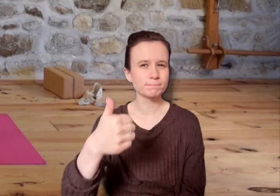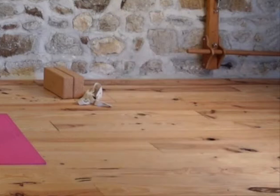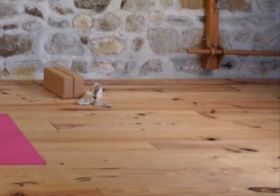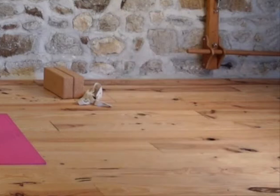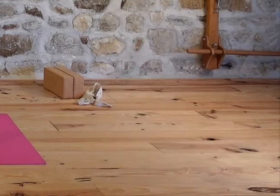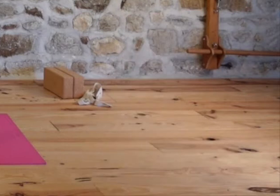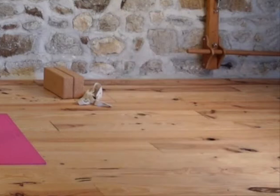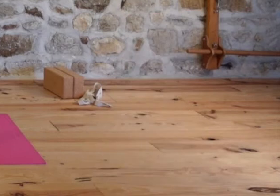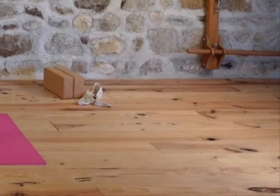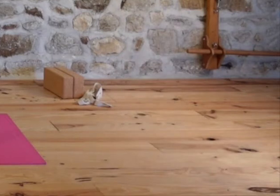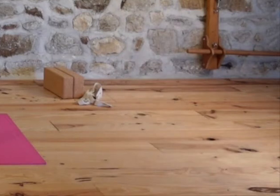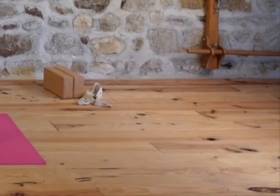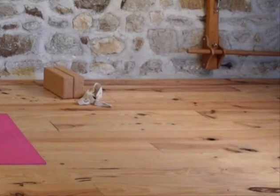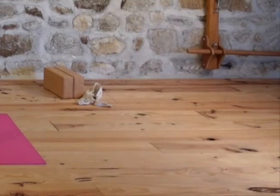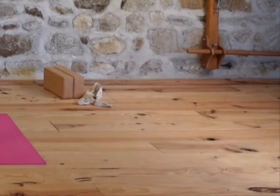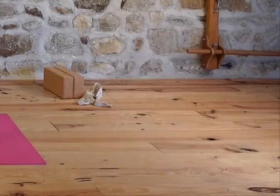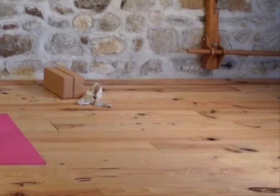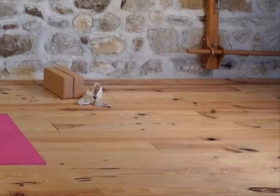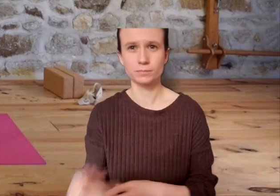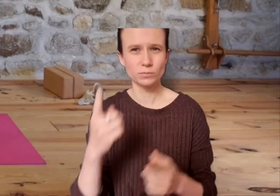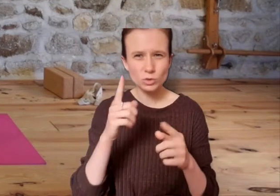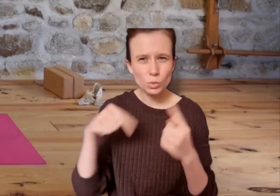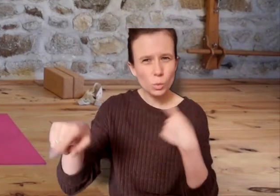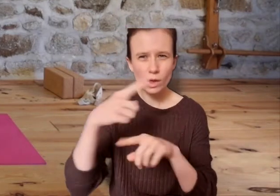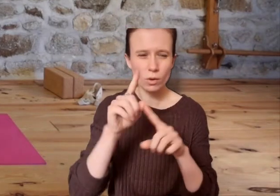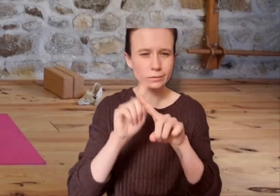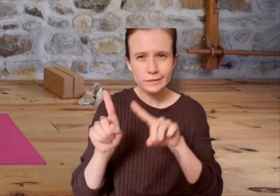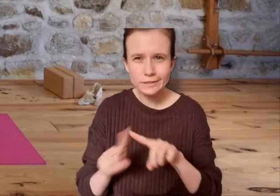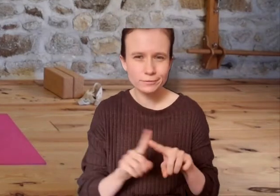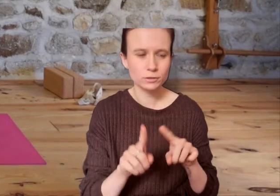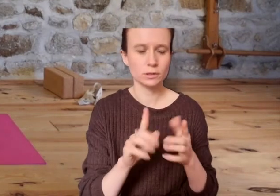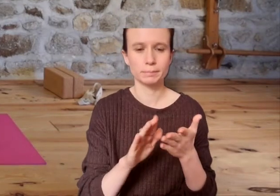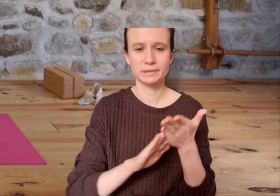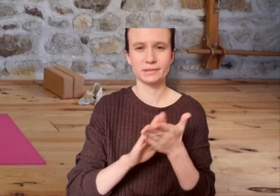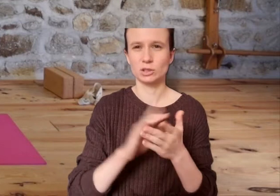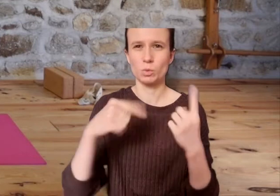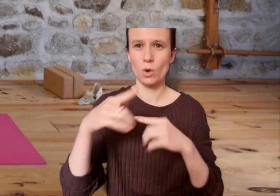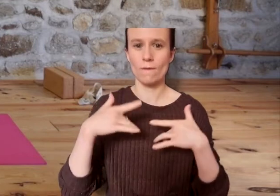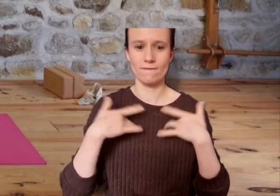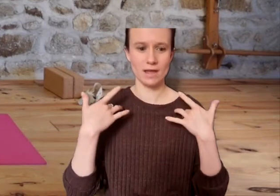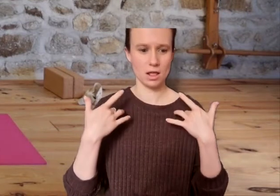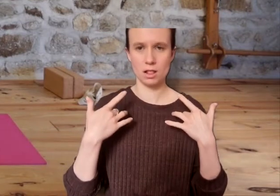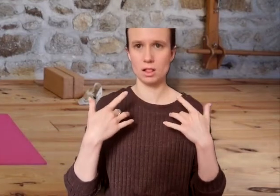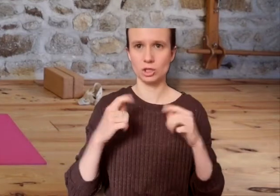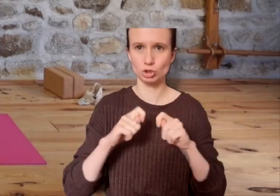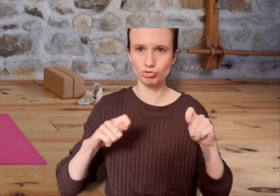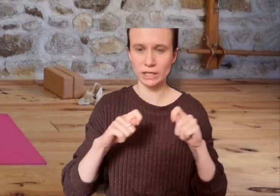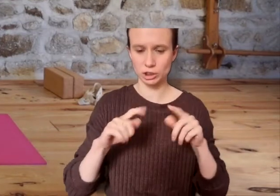stretch through the bicep, maybe a lot of work in the shoulders. We're all different. We're all going to feel it in a slightly different